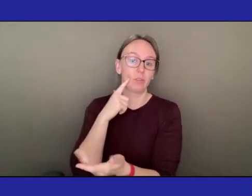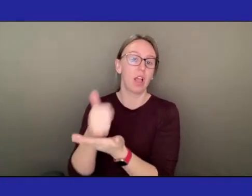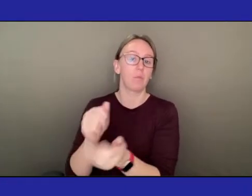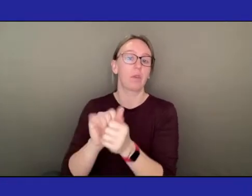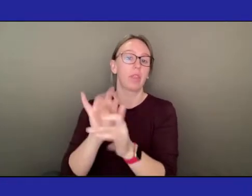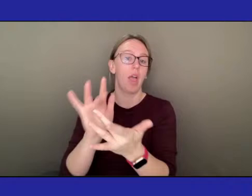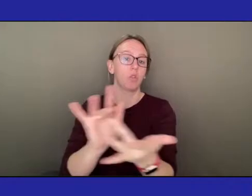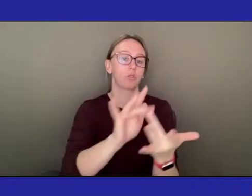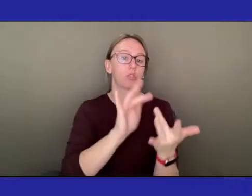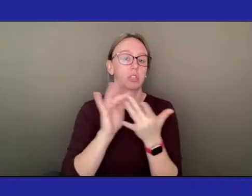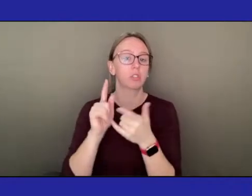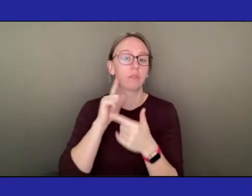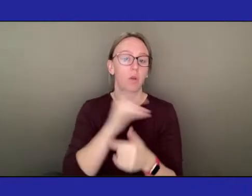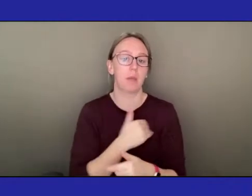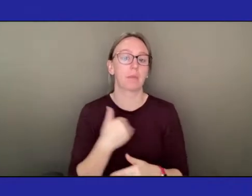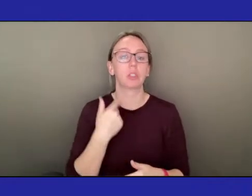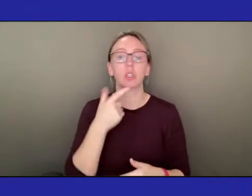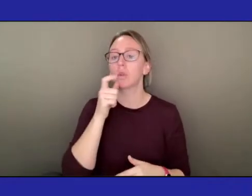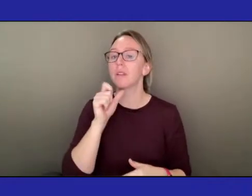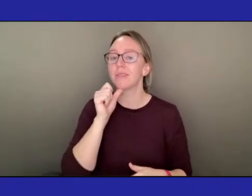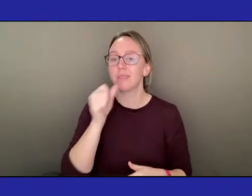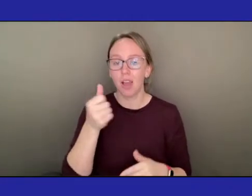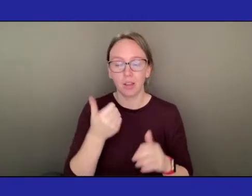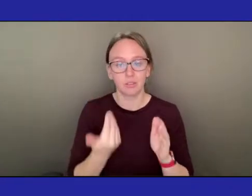not certified.